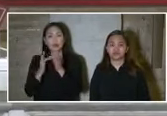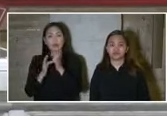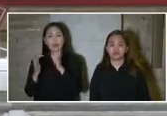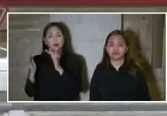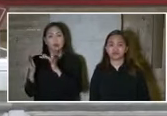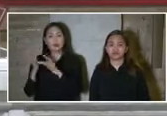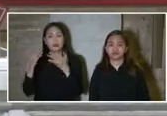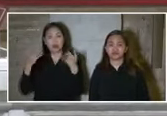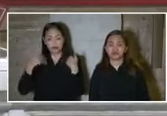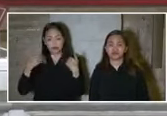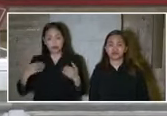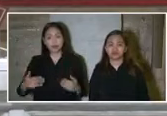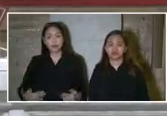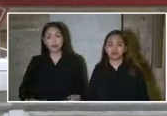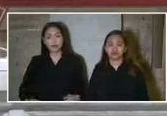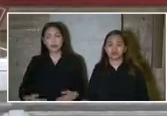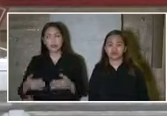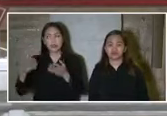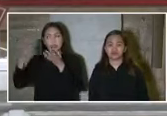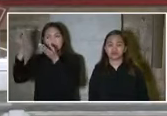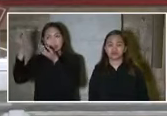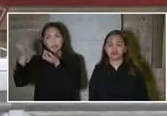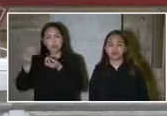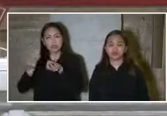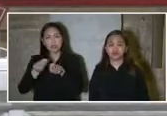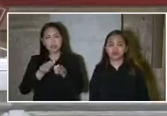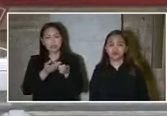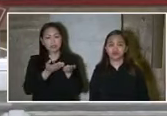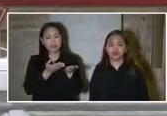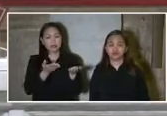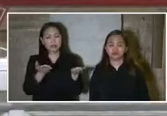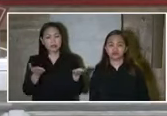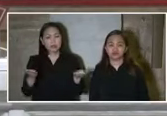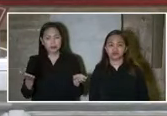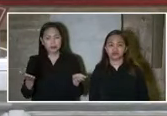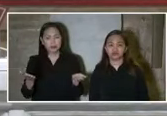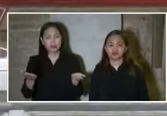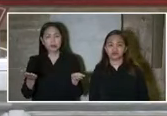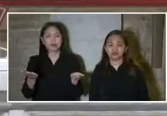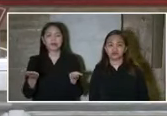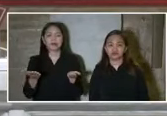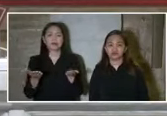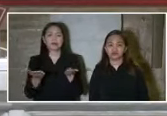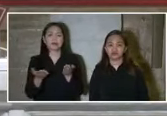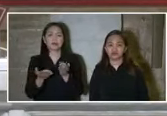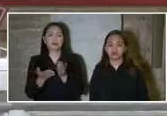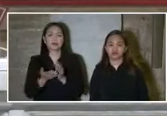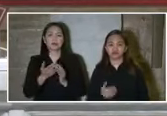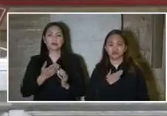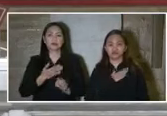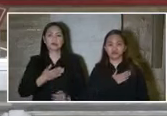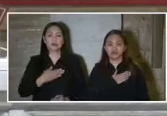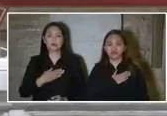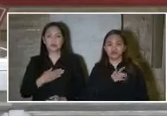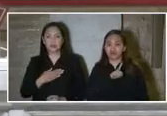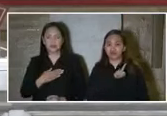is my body, which will be given up for you."